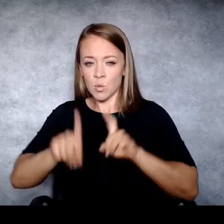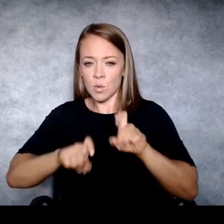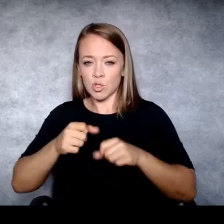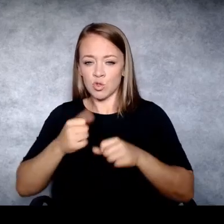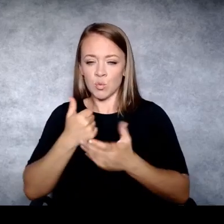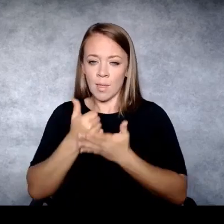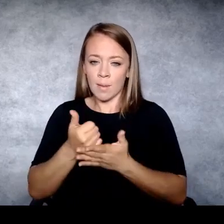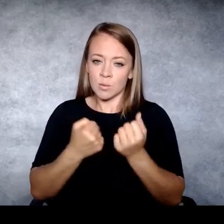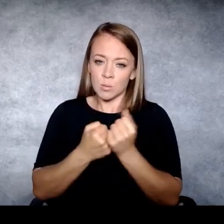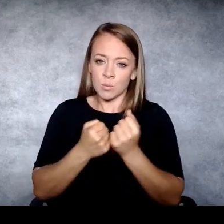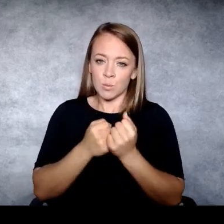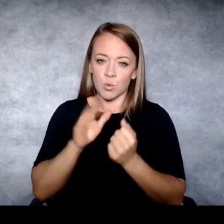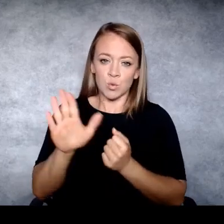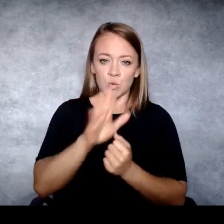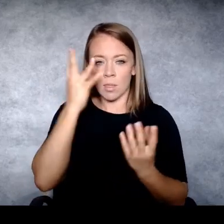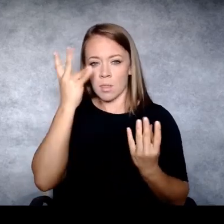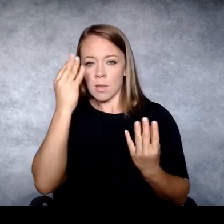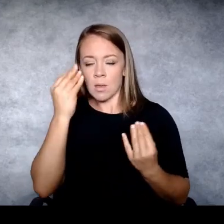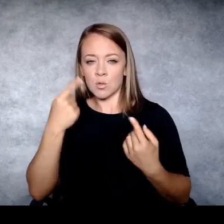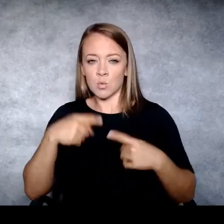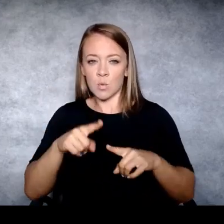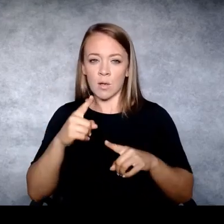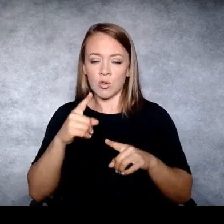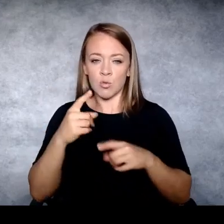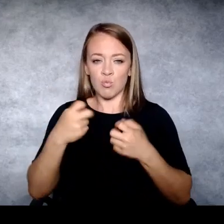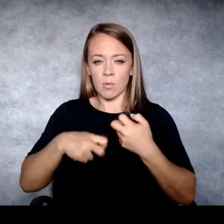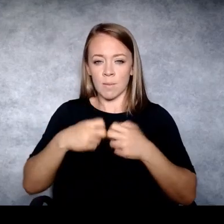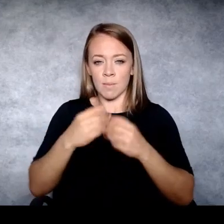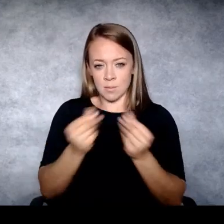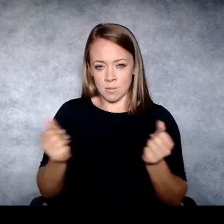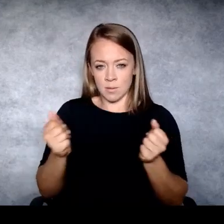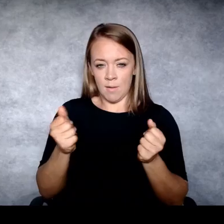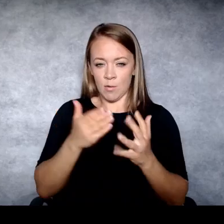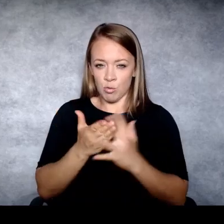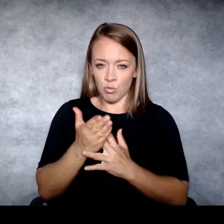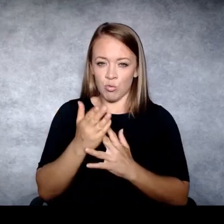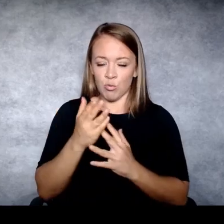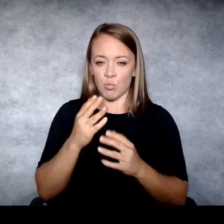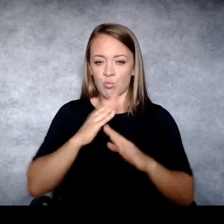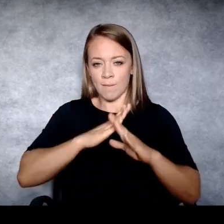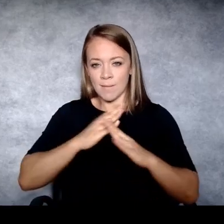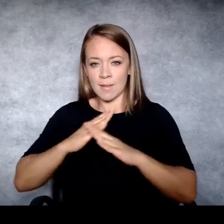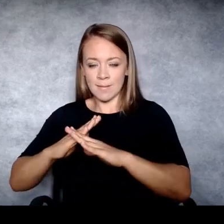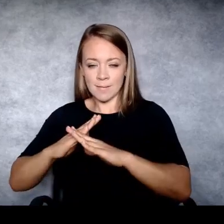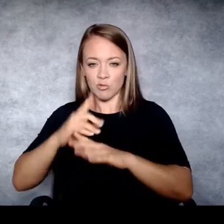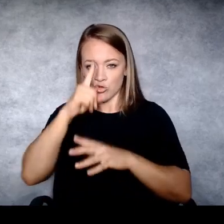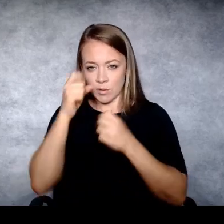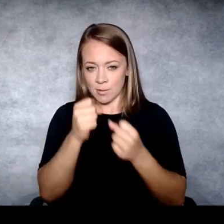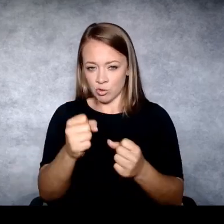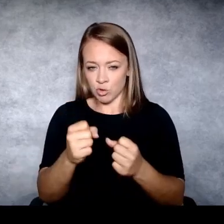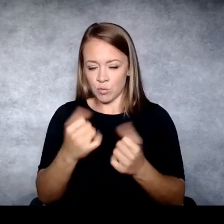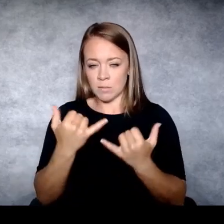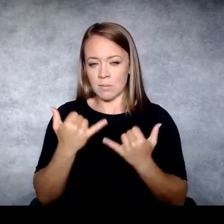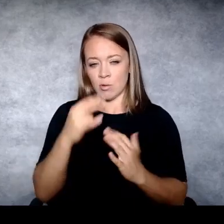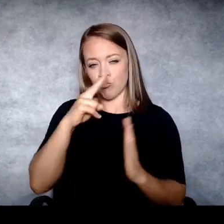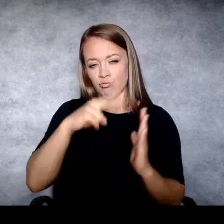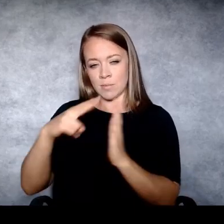problem solve through preventative strategies. Take a moment to read through the problem solving